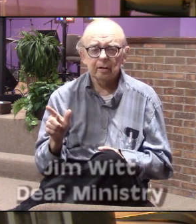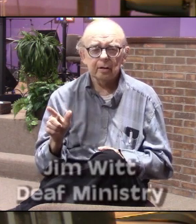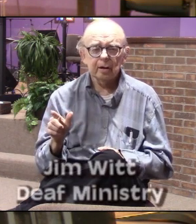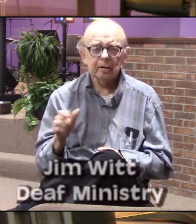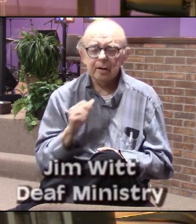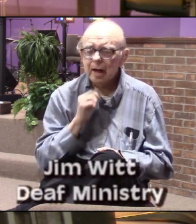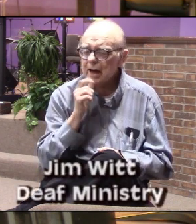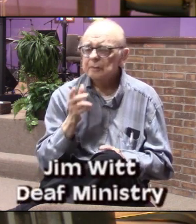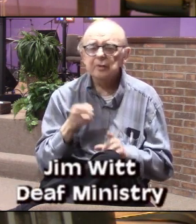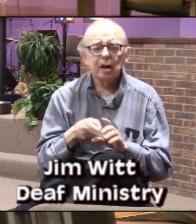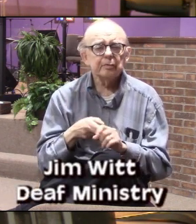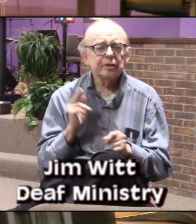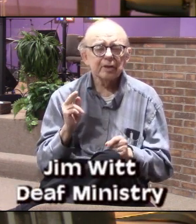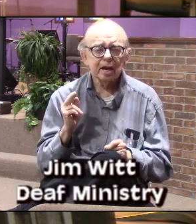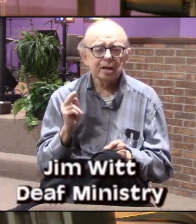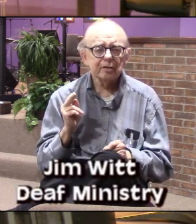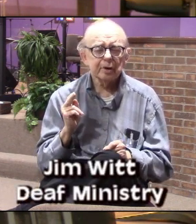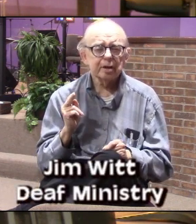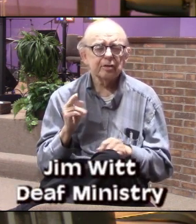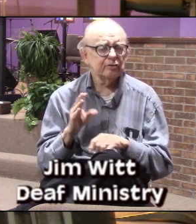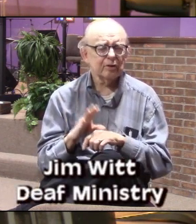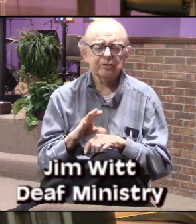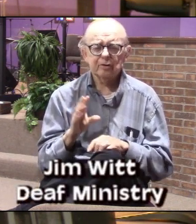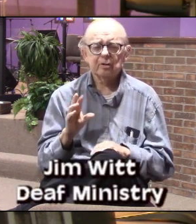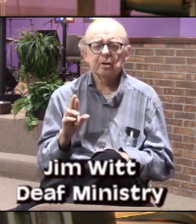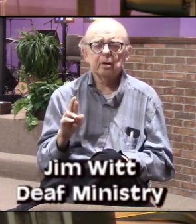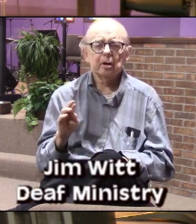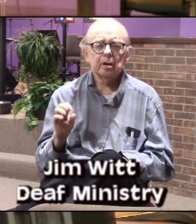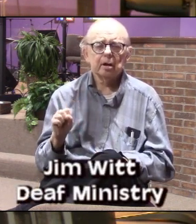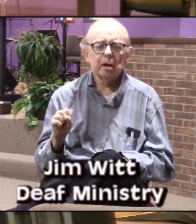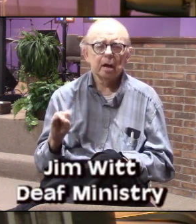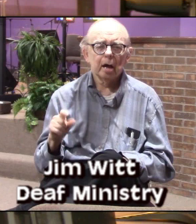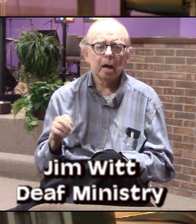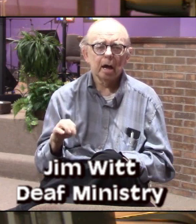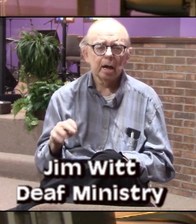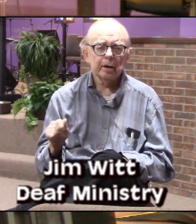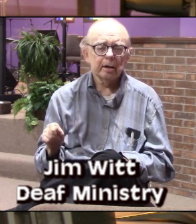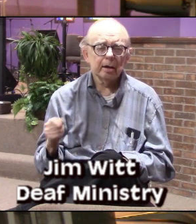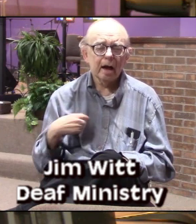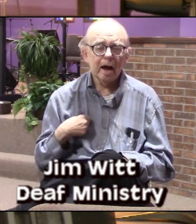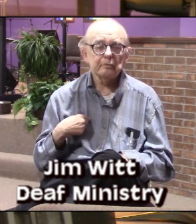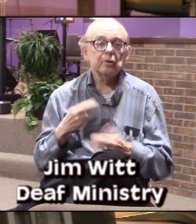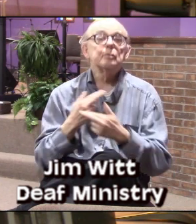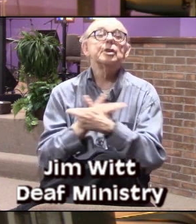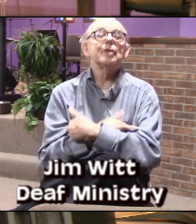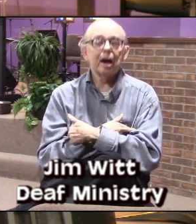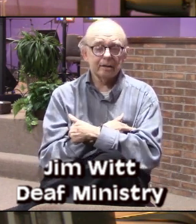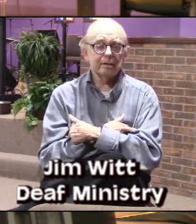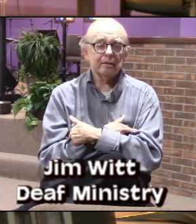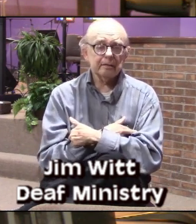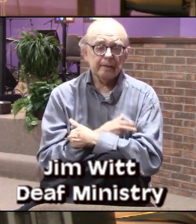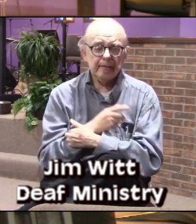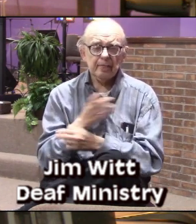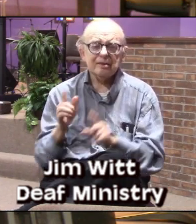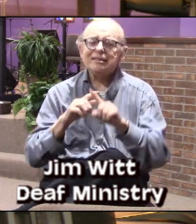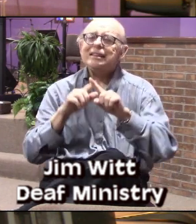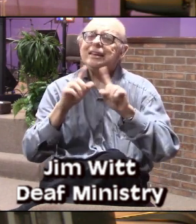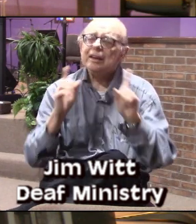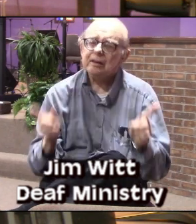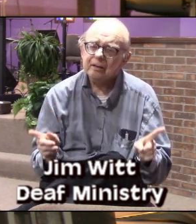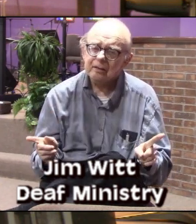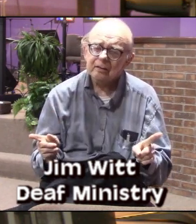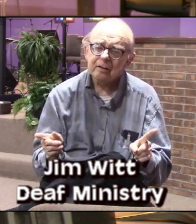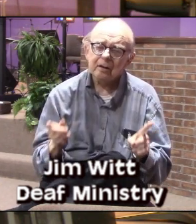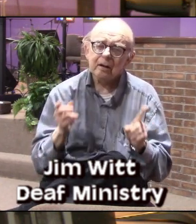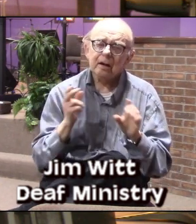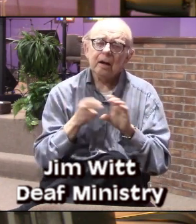I am not resigning, okay? I am retiring. There is a difference.